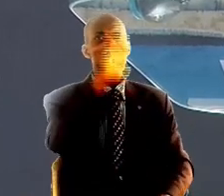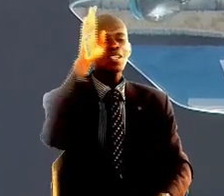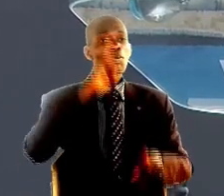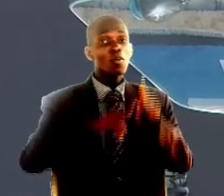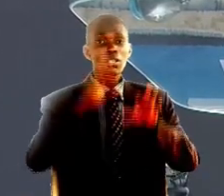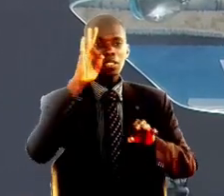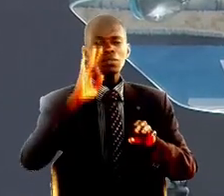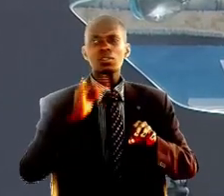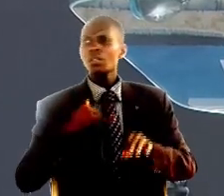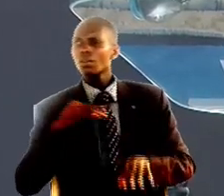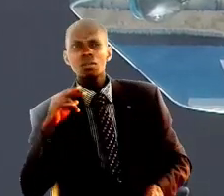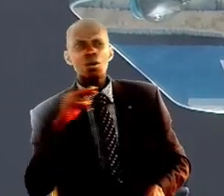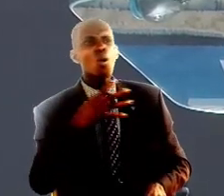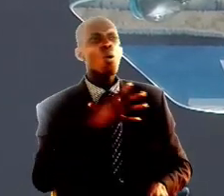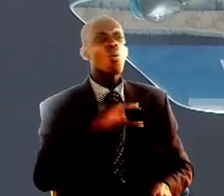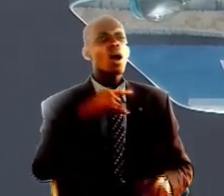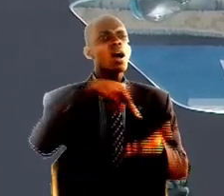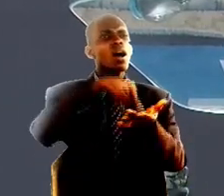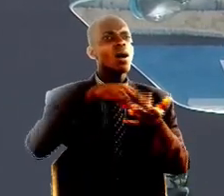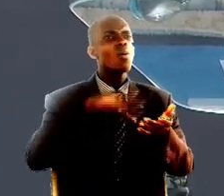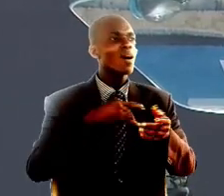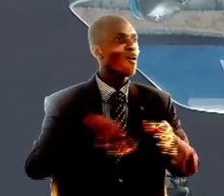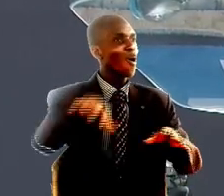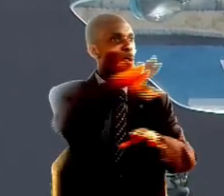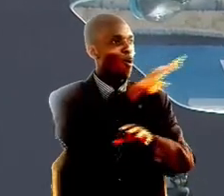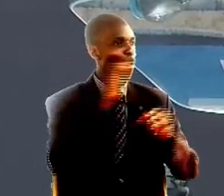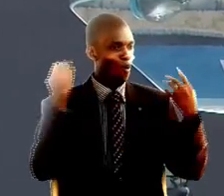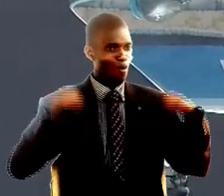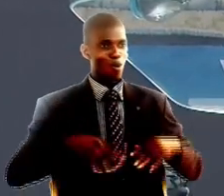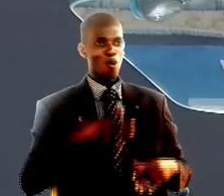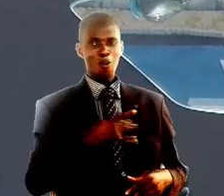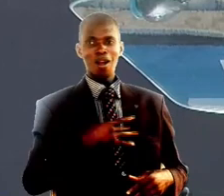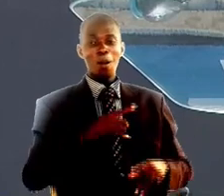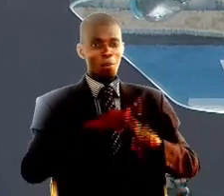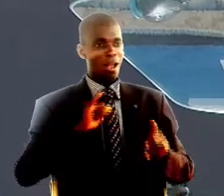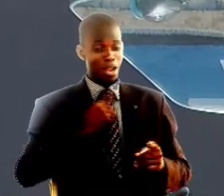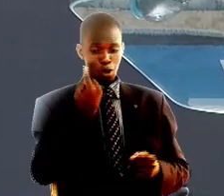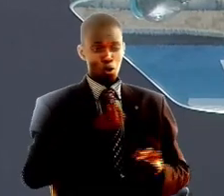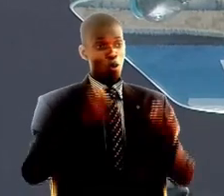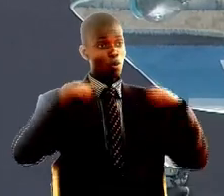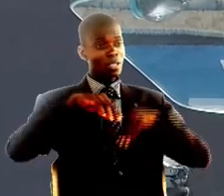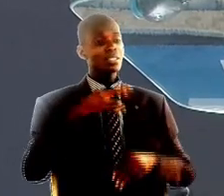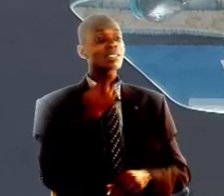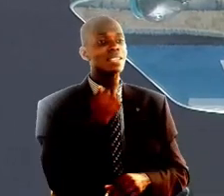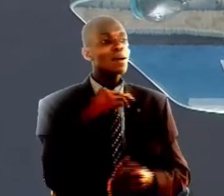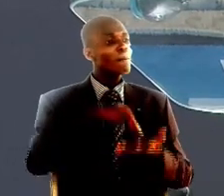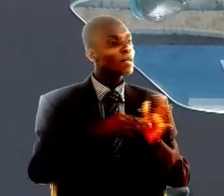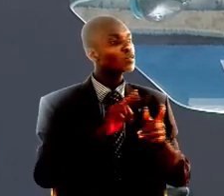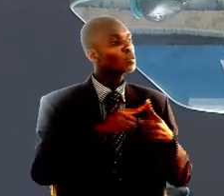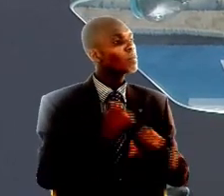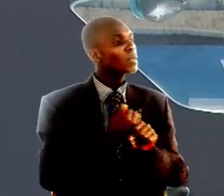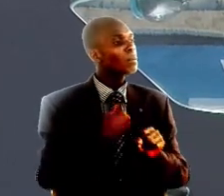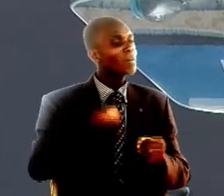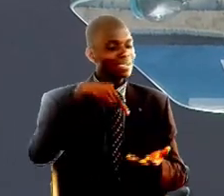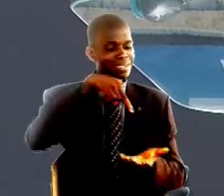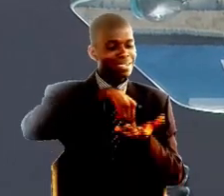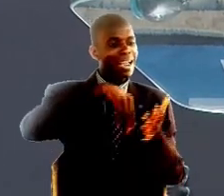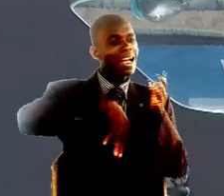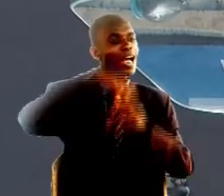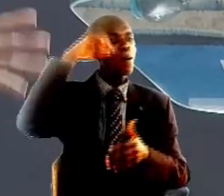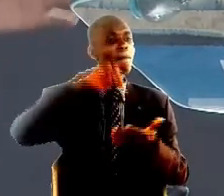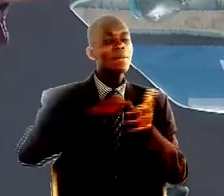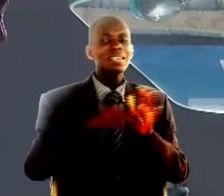action, animated, cultivating, trying, intensifying, occupying,